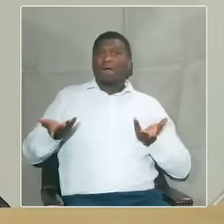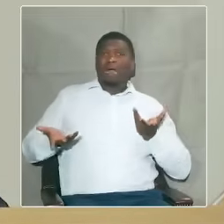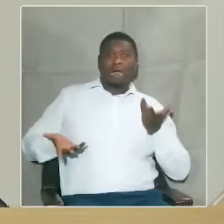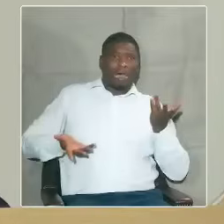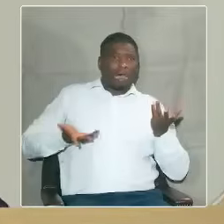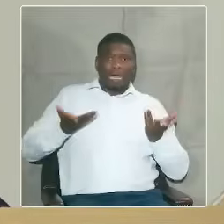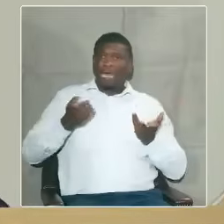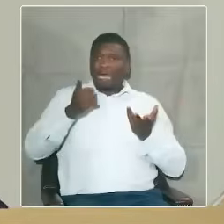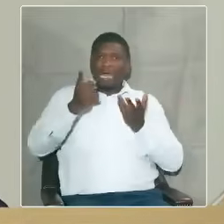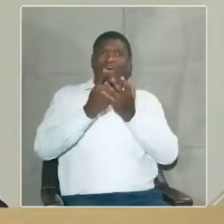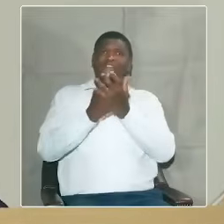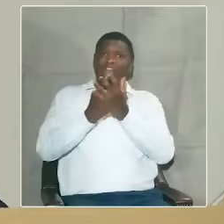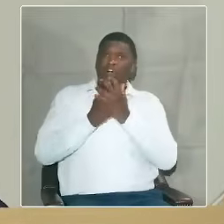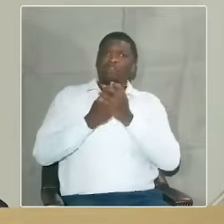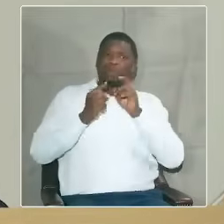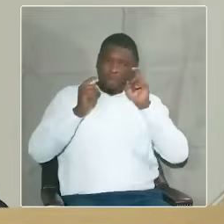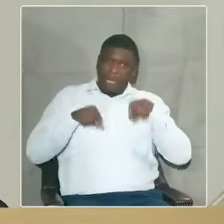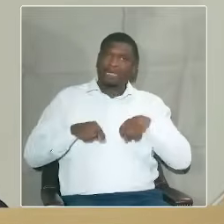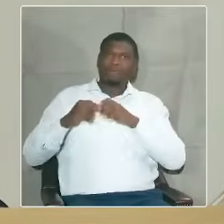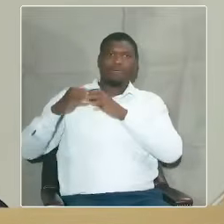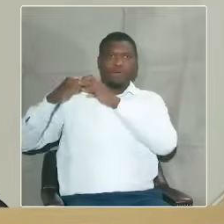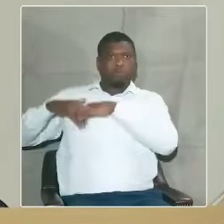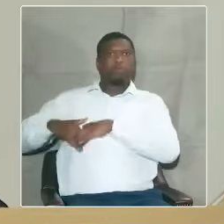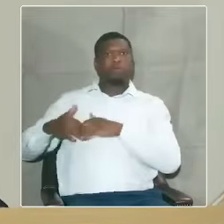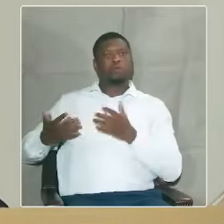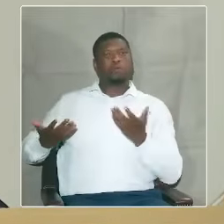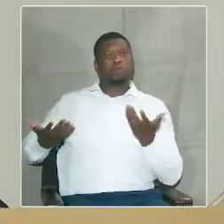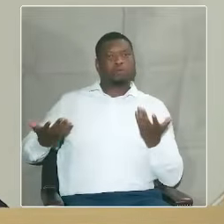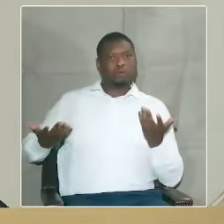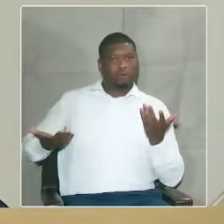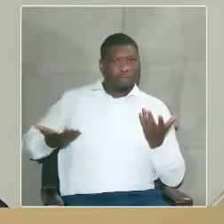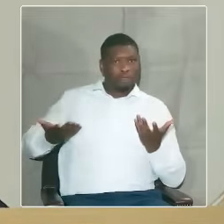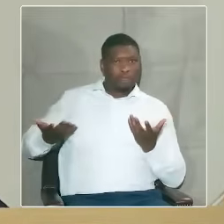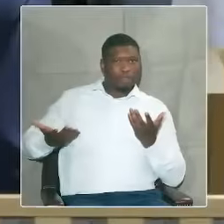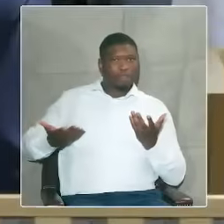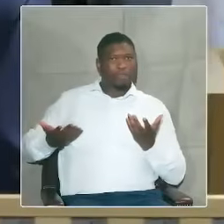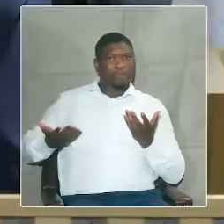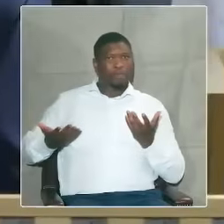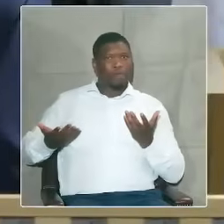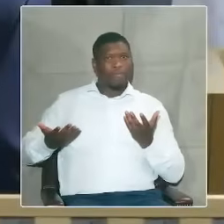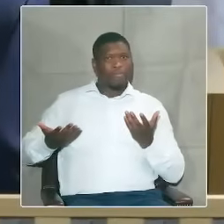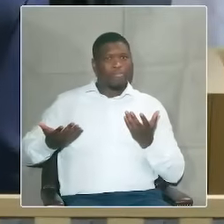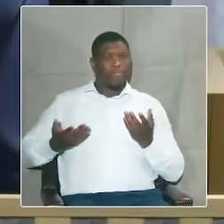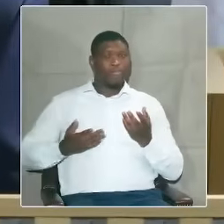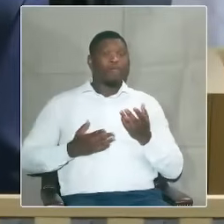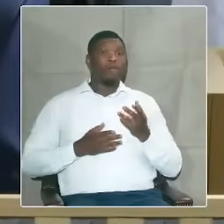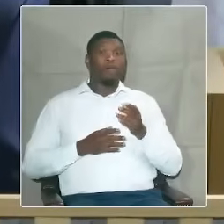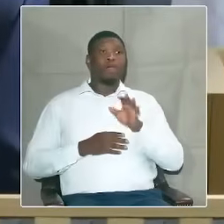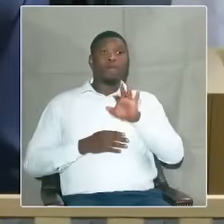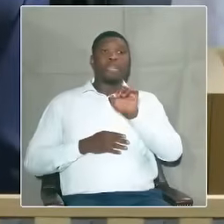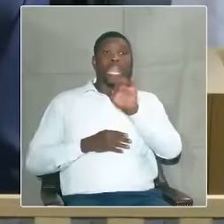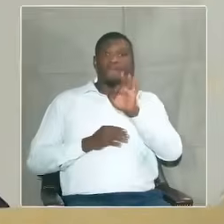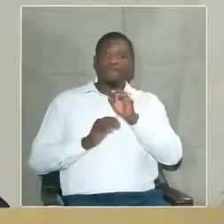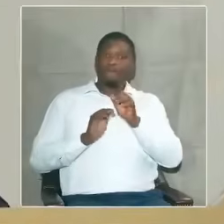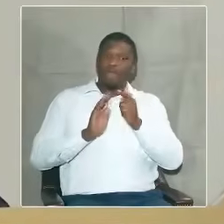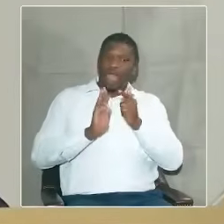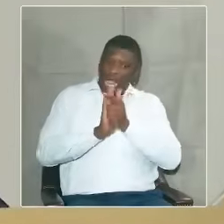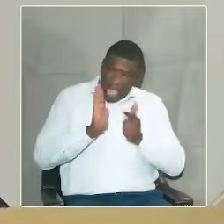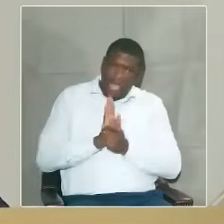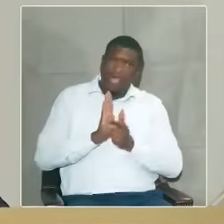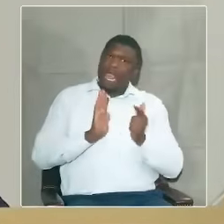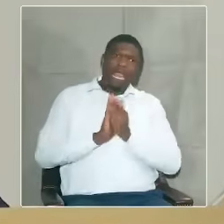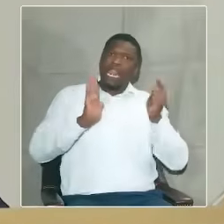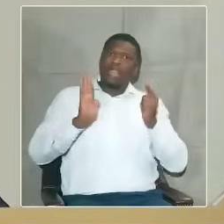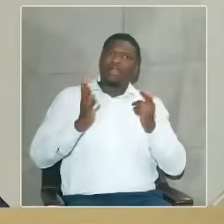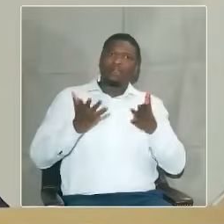he insists on this establishment. General, if it's unlawful, it's unlawful. I agree, Commissioner.